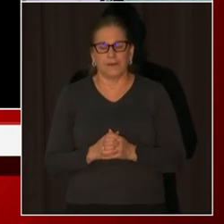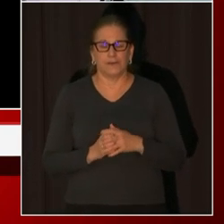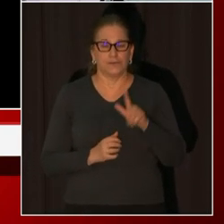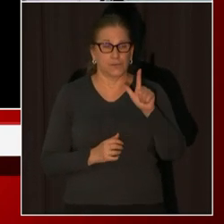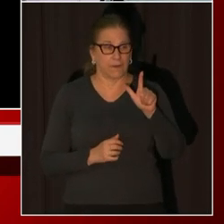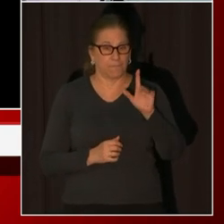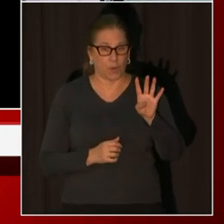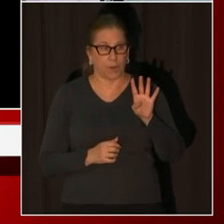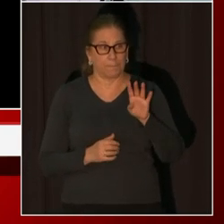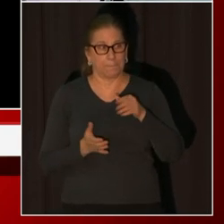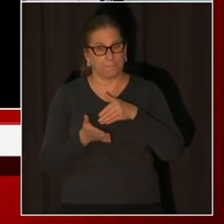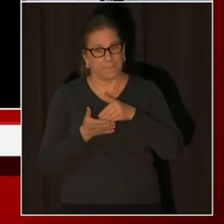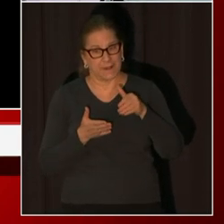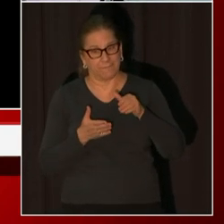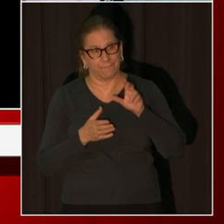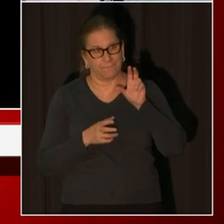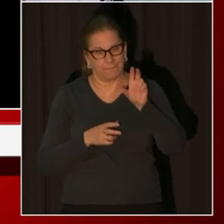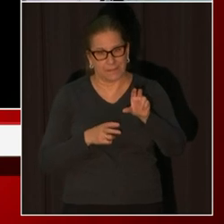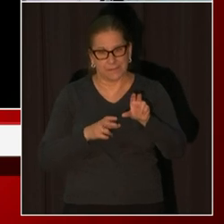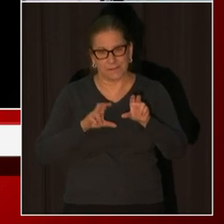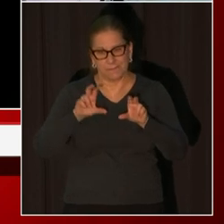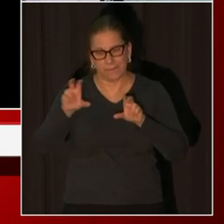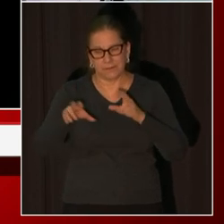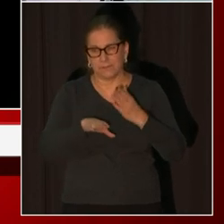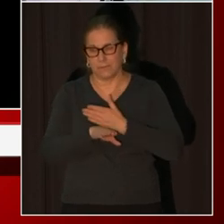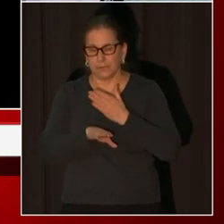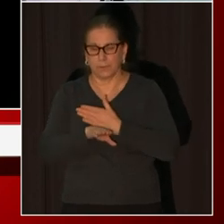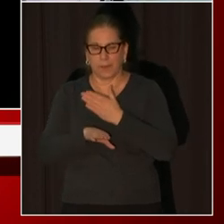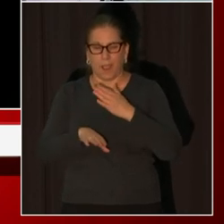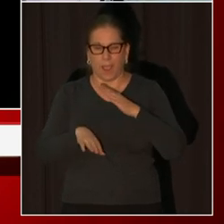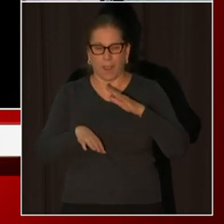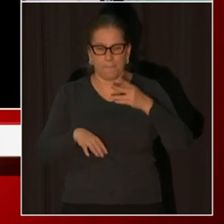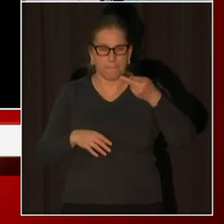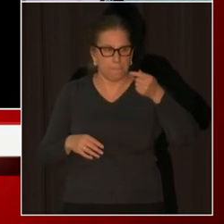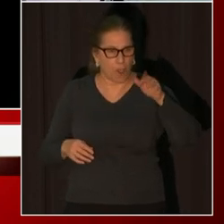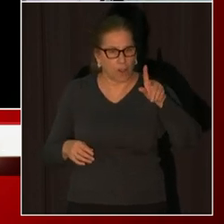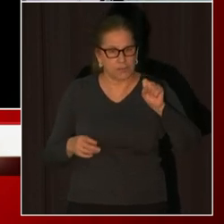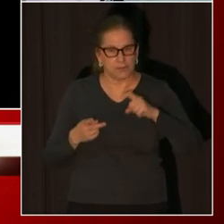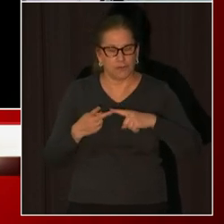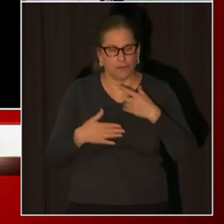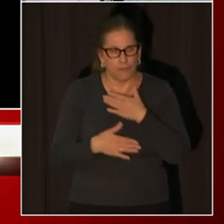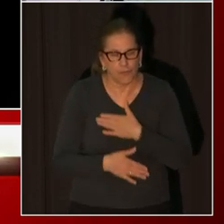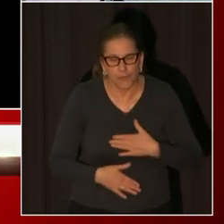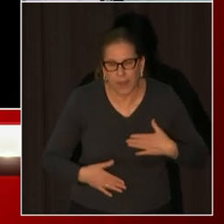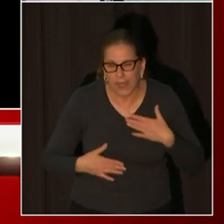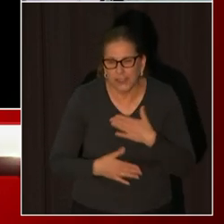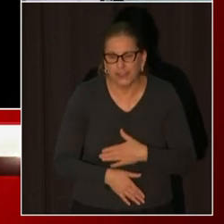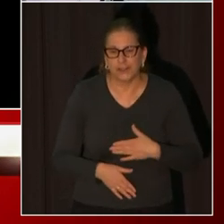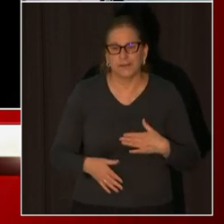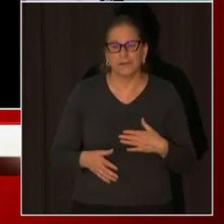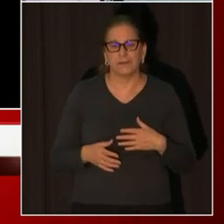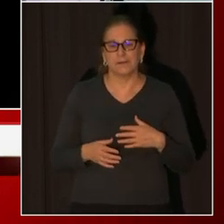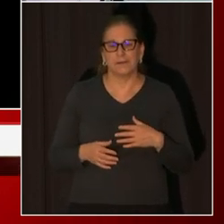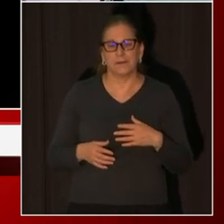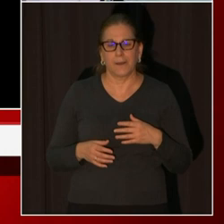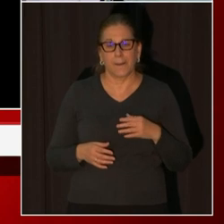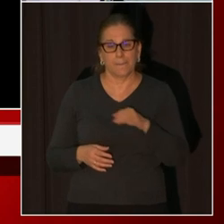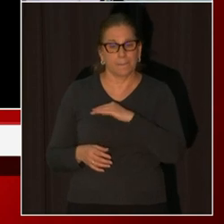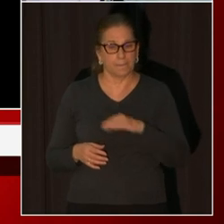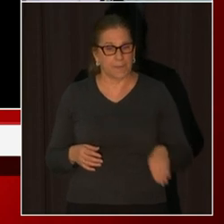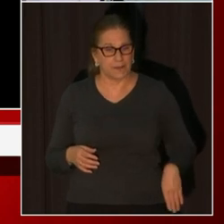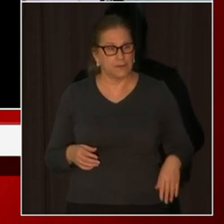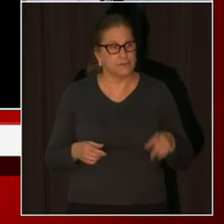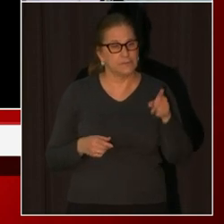renovate 26 parks and recreation facilities, including $71.3 million to continue or